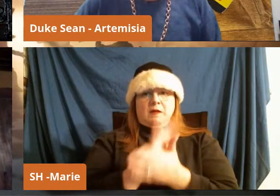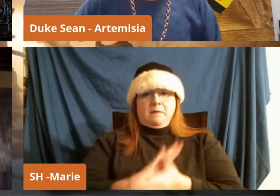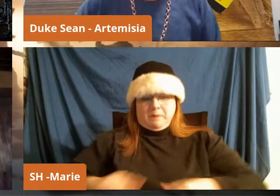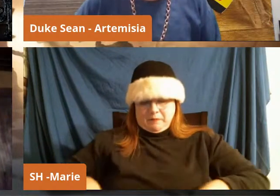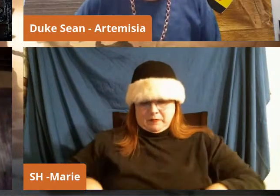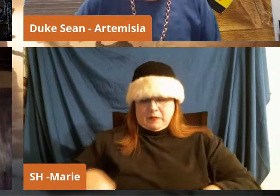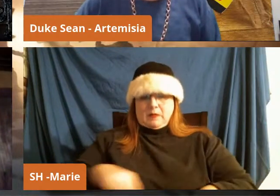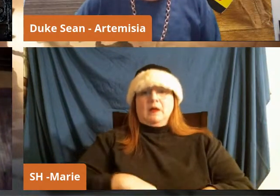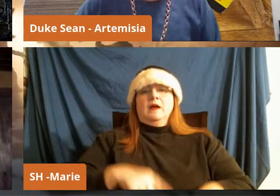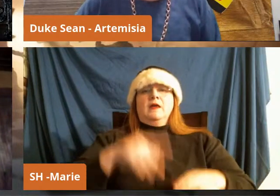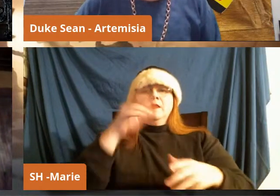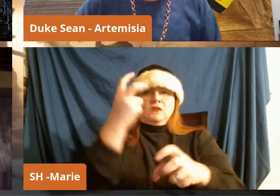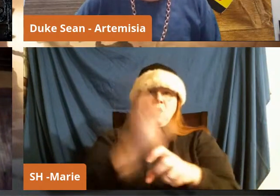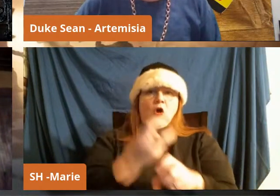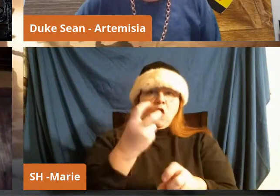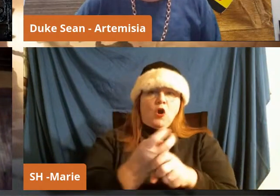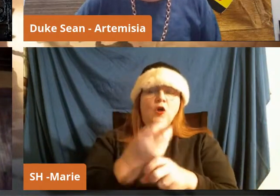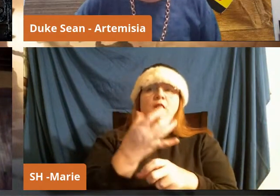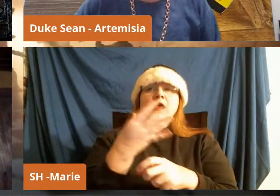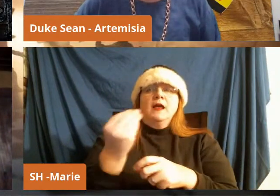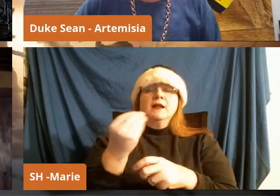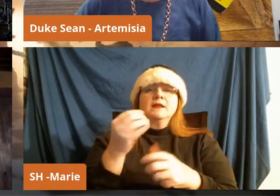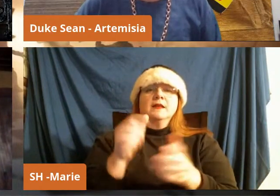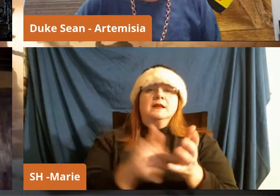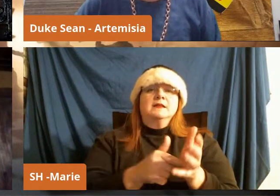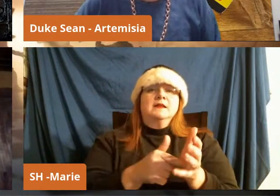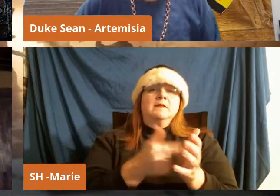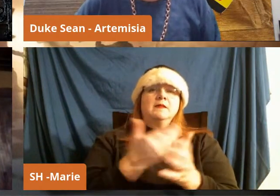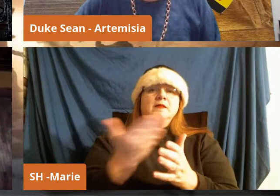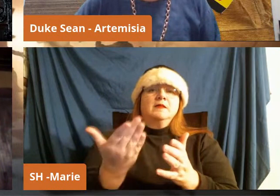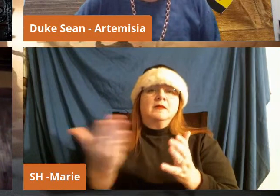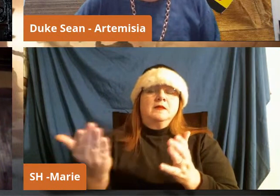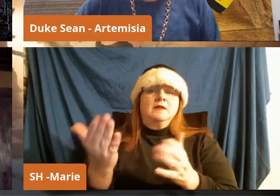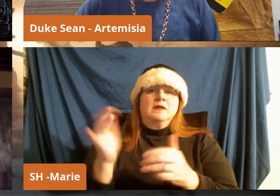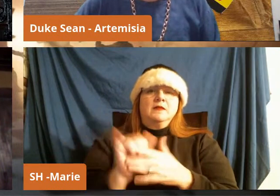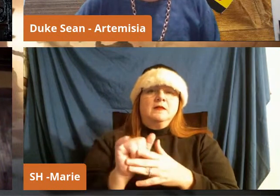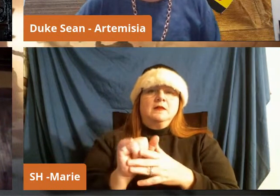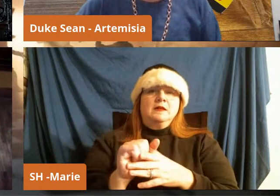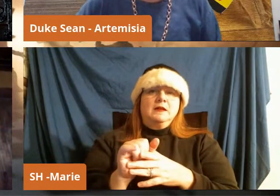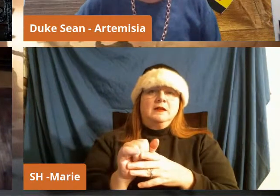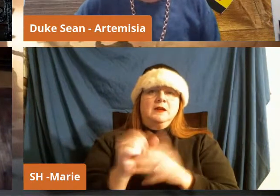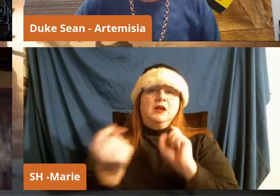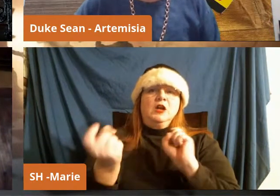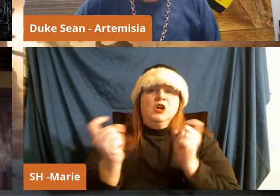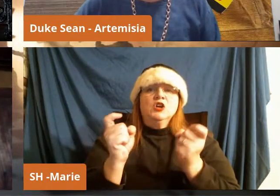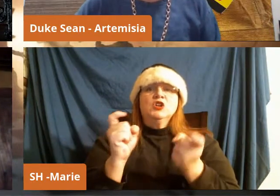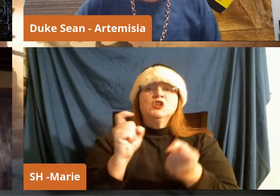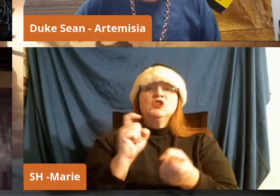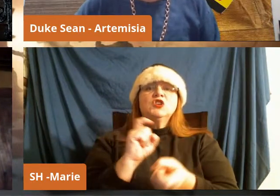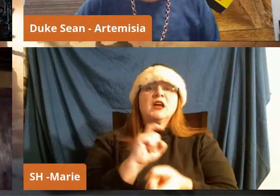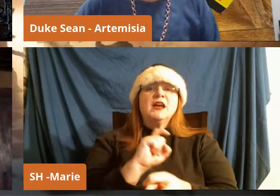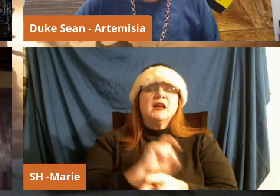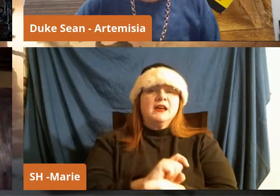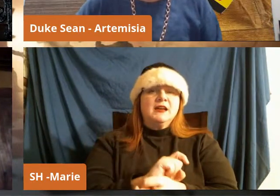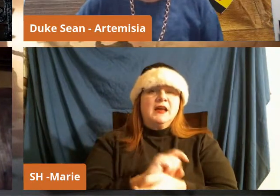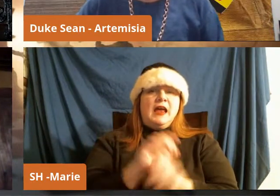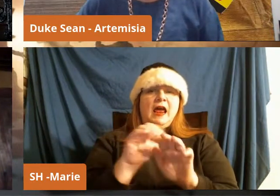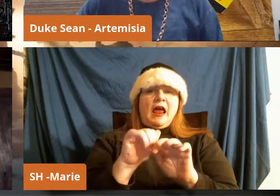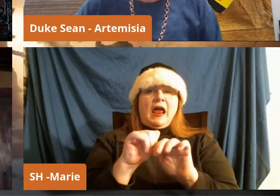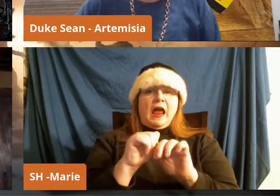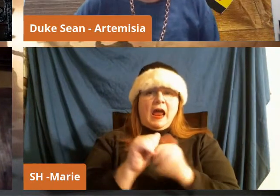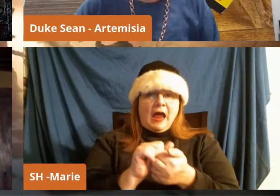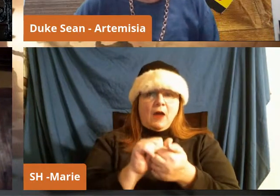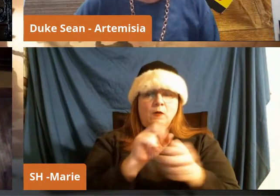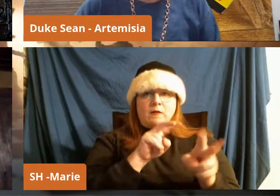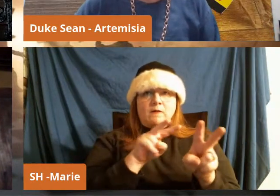And so that's hard. And I think that's something that's something that is definitely a change in how we view